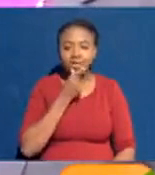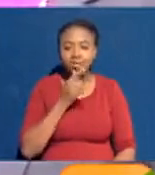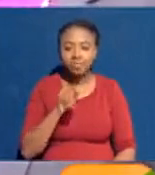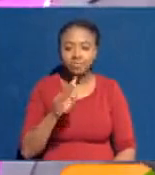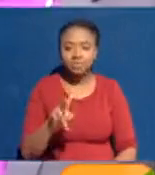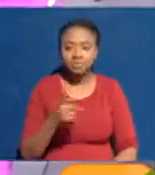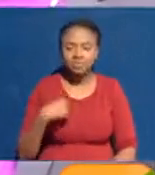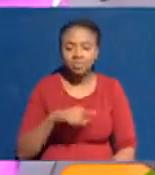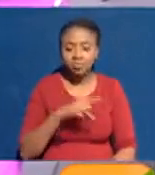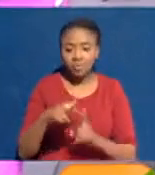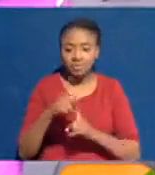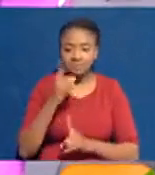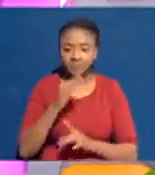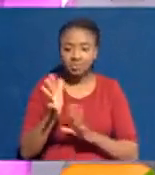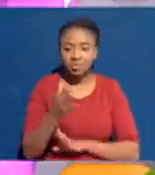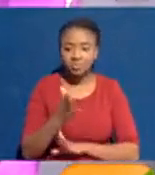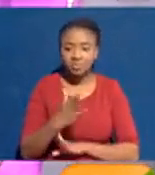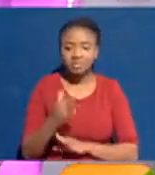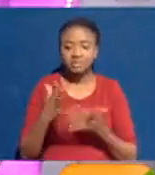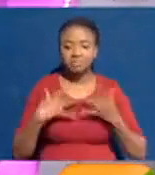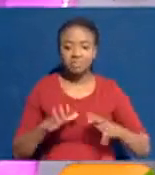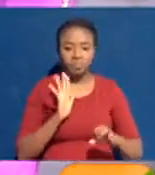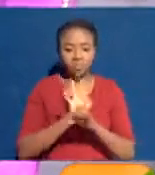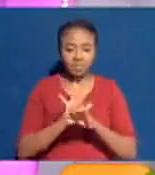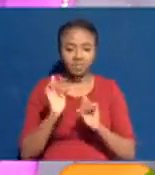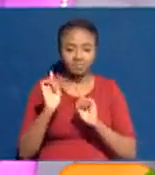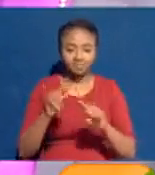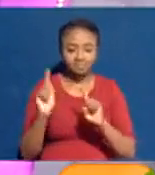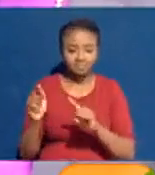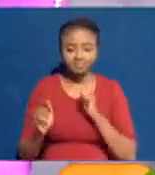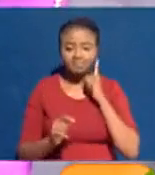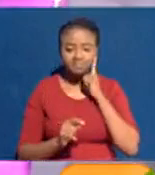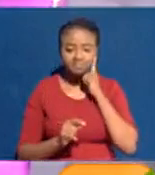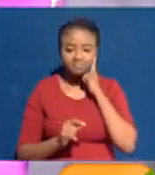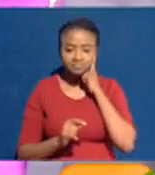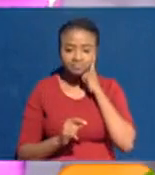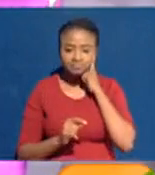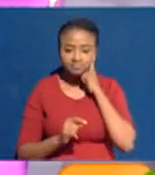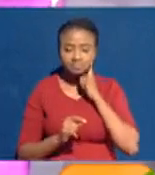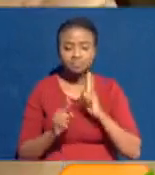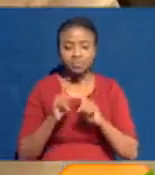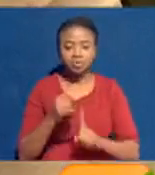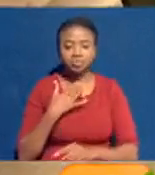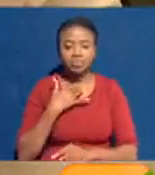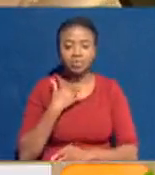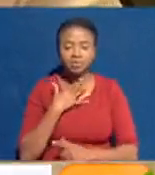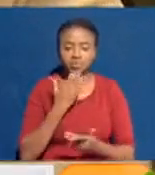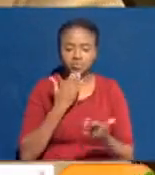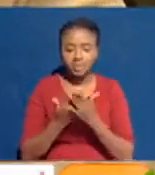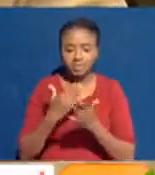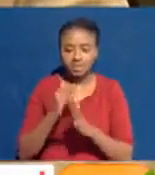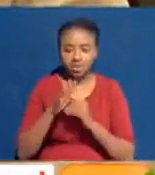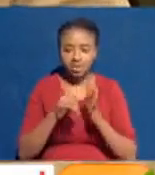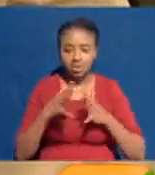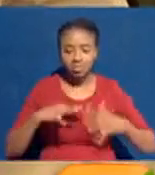region. With a free medical camp where so many people turned out, and I want to thank each and every person who took part in that medical